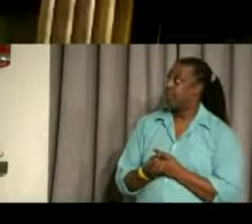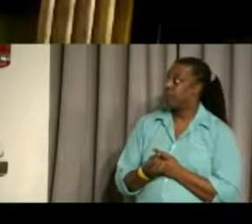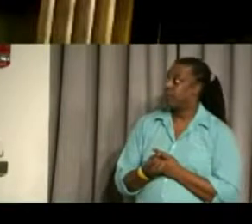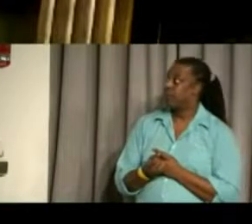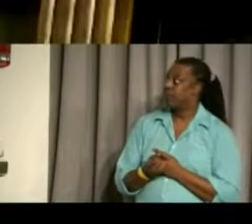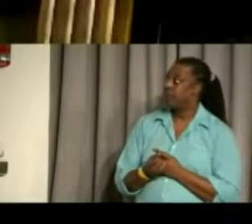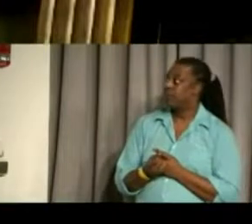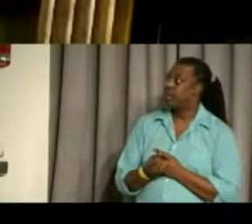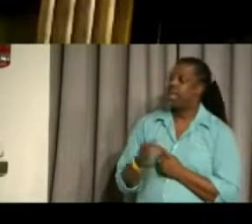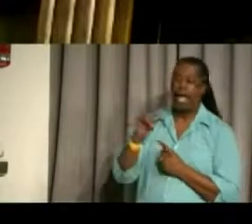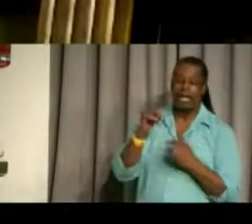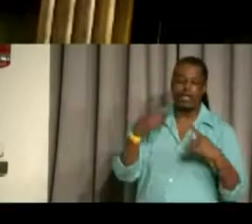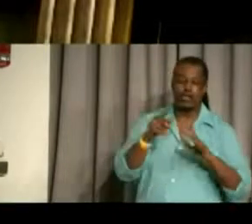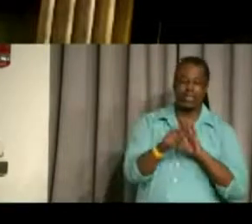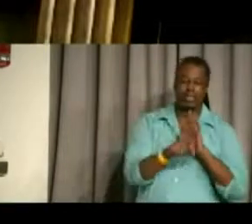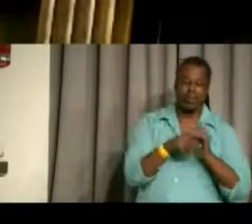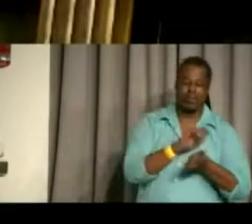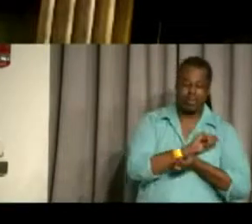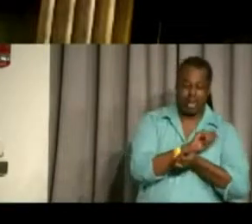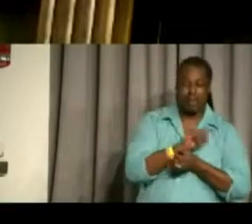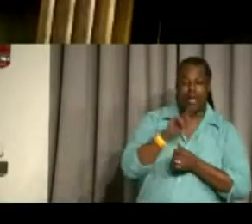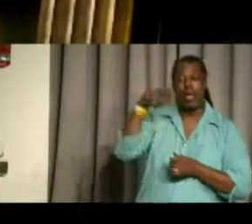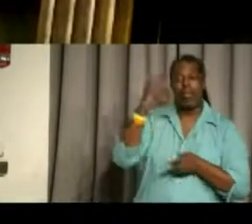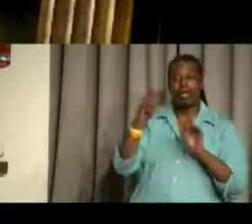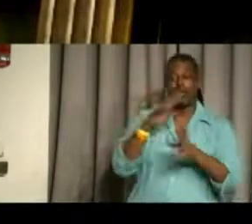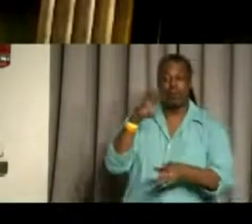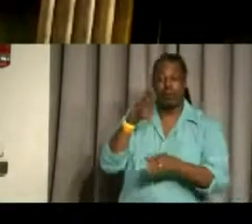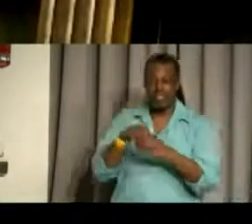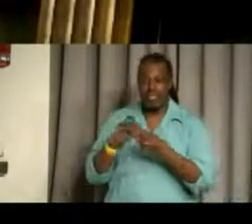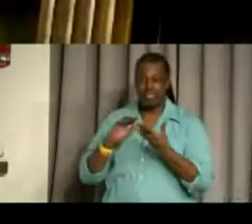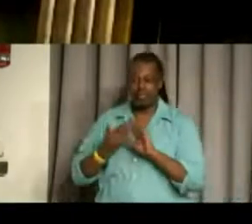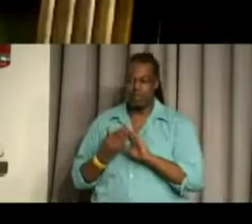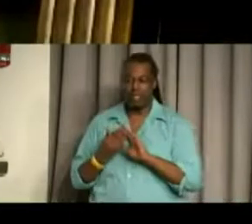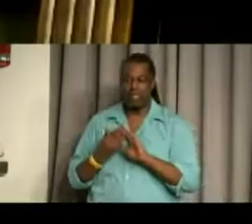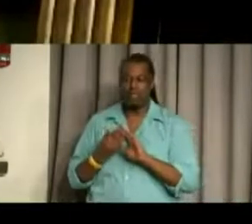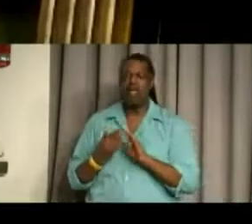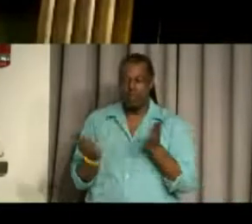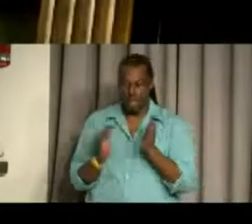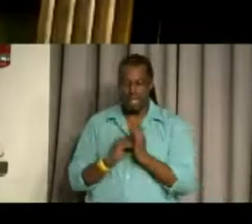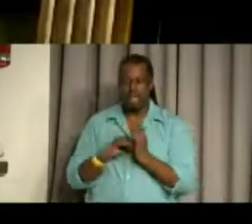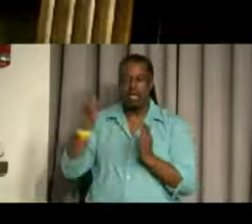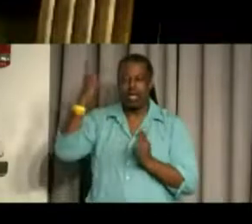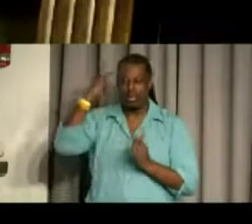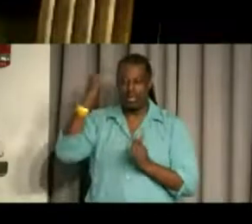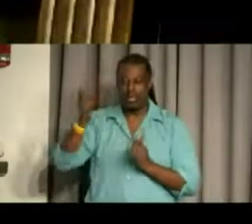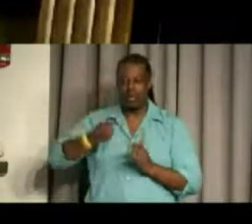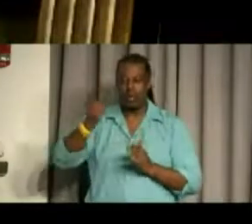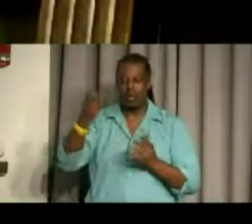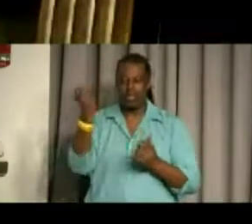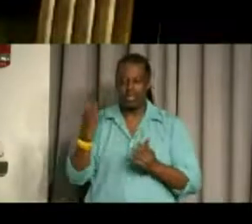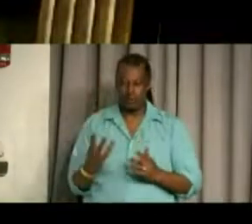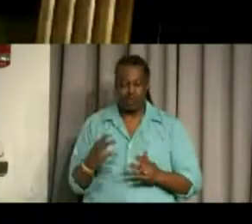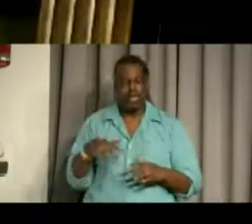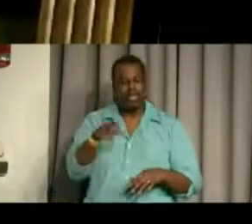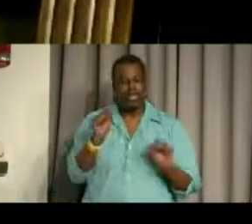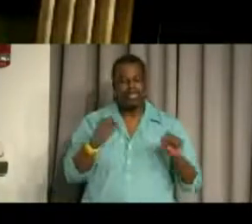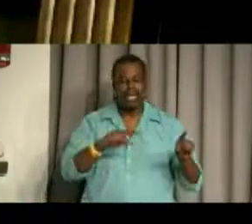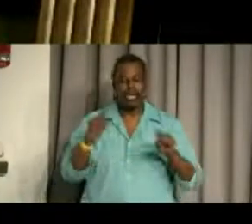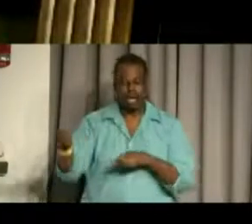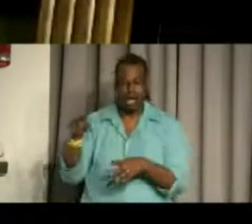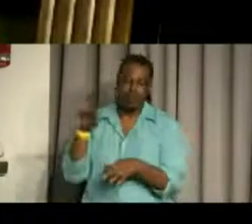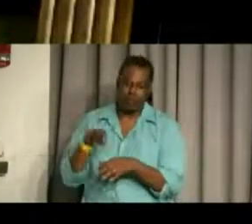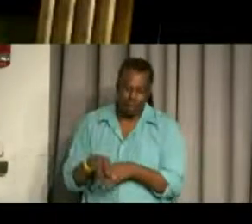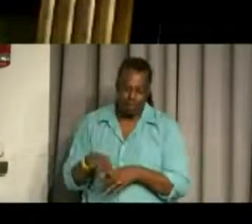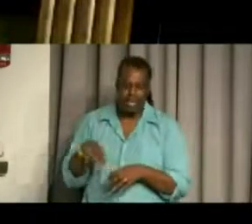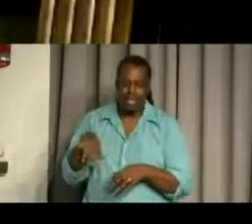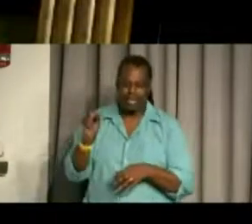enslavement, Black people within these communities were political placeholders. Yes, they were able to go to the ballot box. Yes, they were